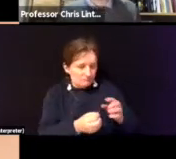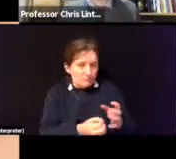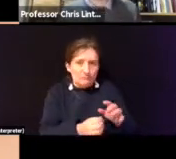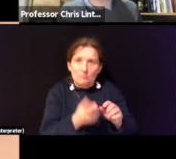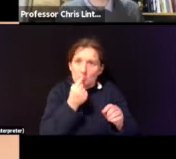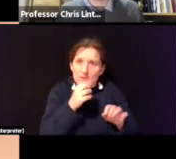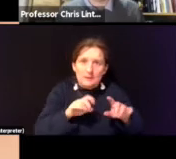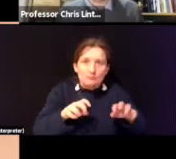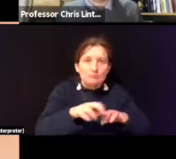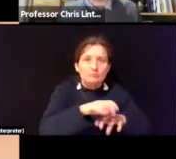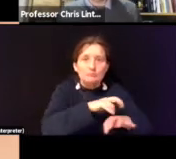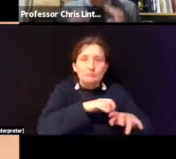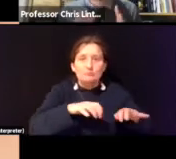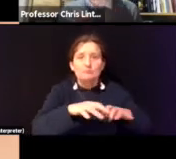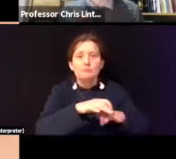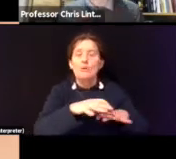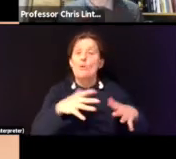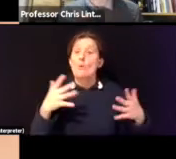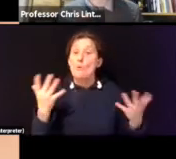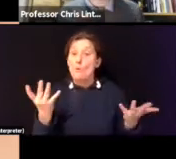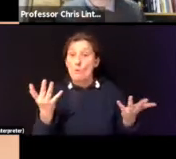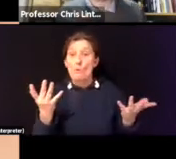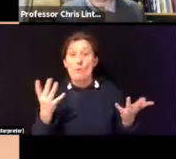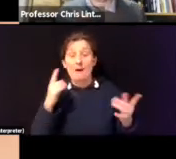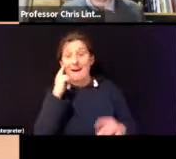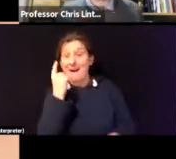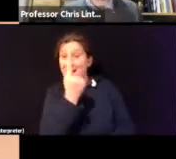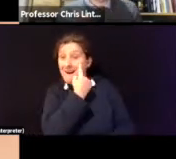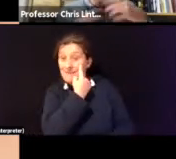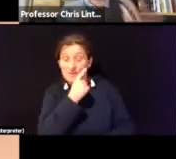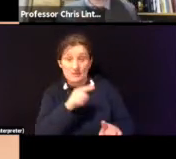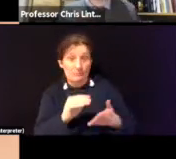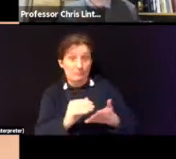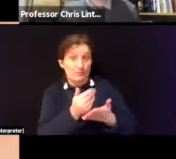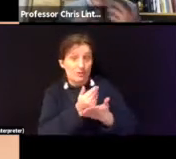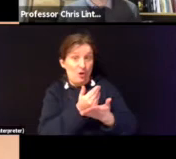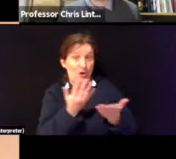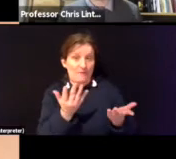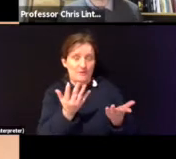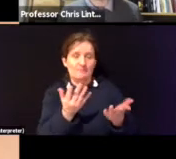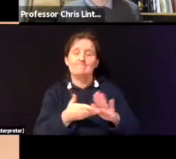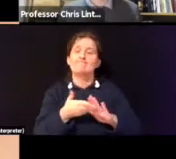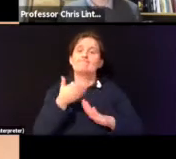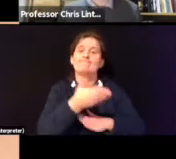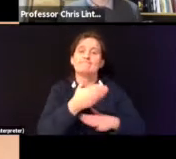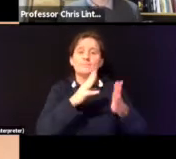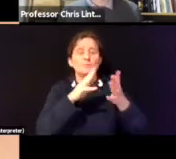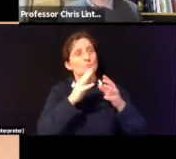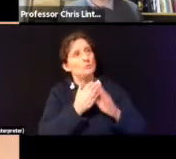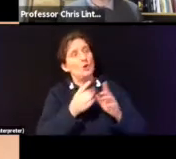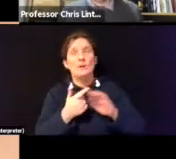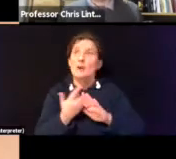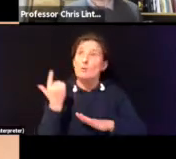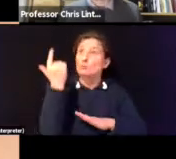the chance to flourish, or where evidence of such life might be preserved. So we go to Mars to learn about its history and to